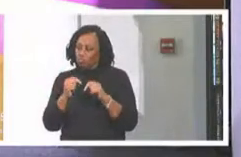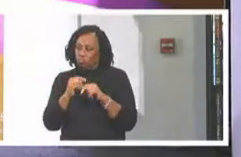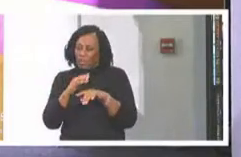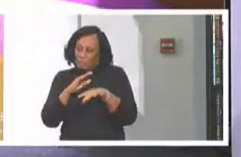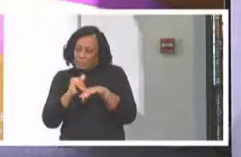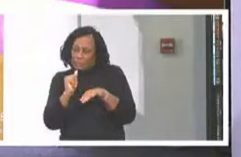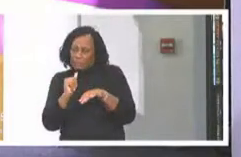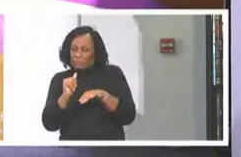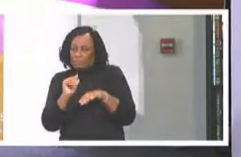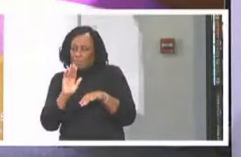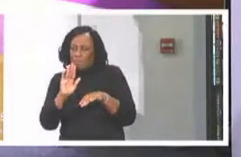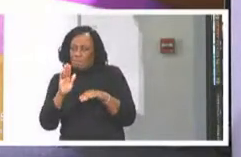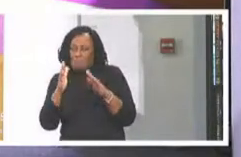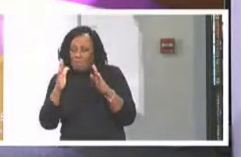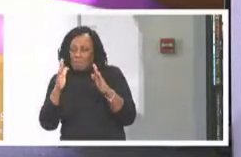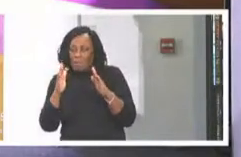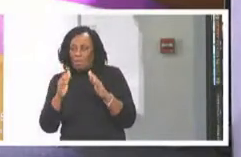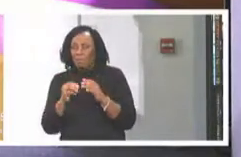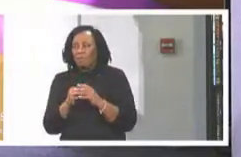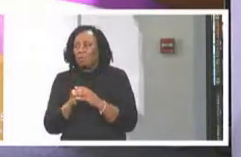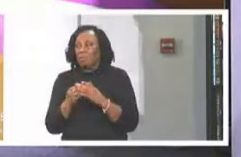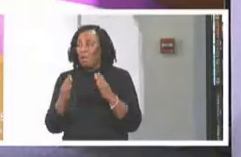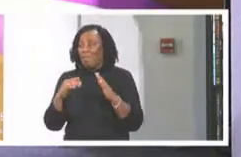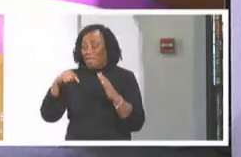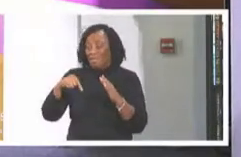Let this year be different.